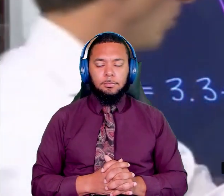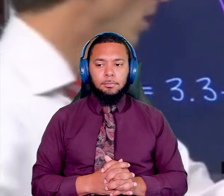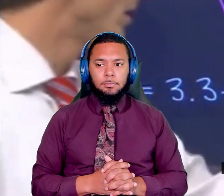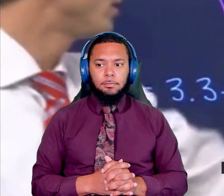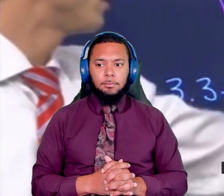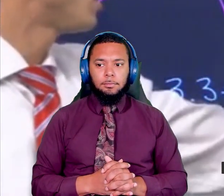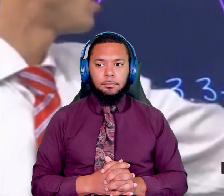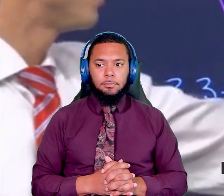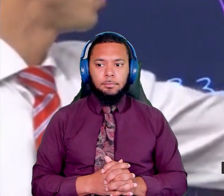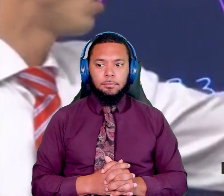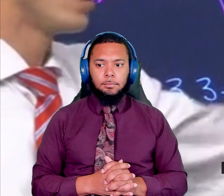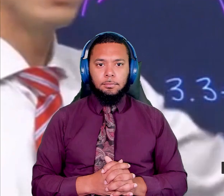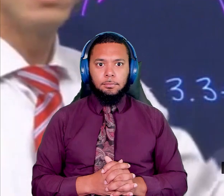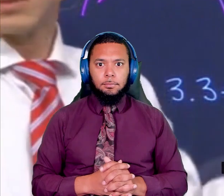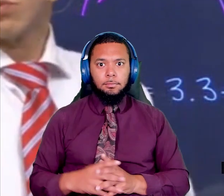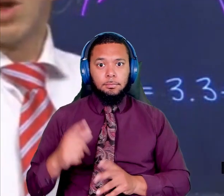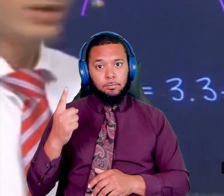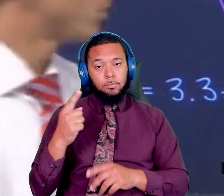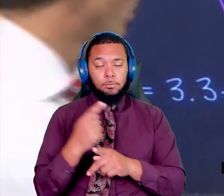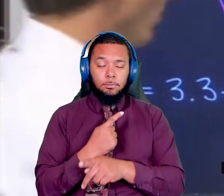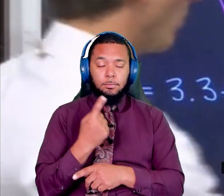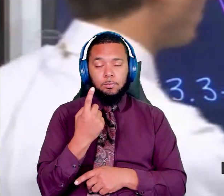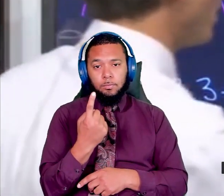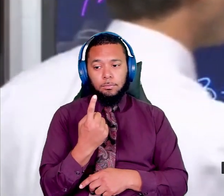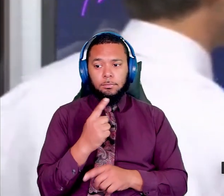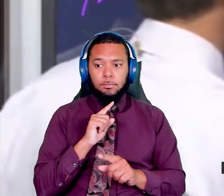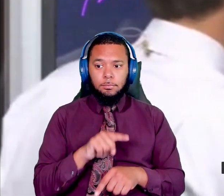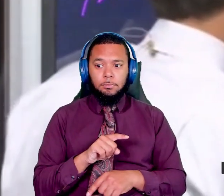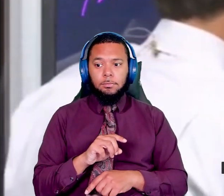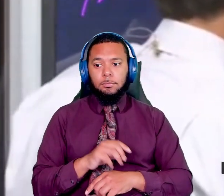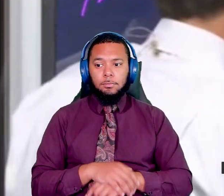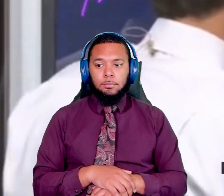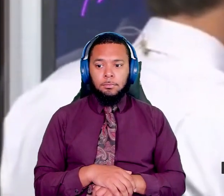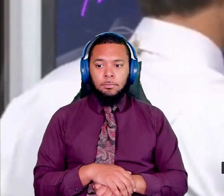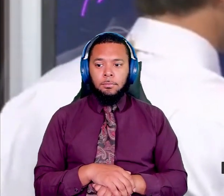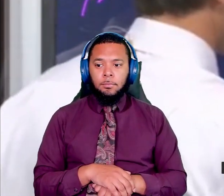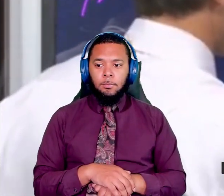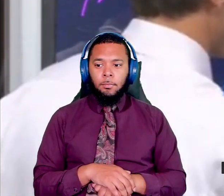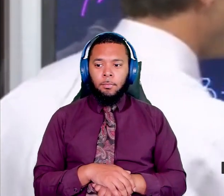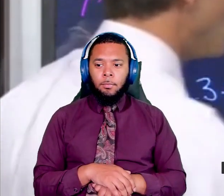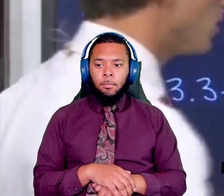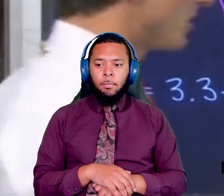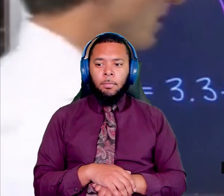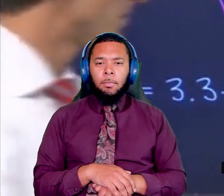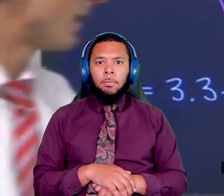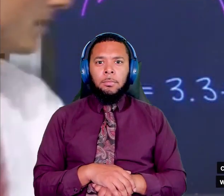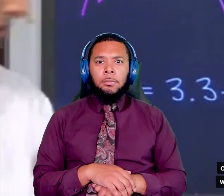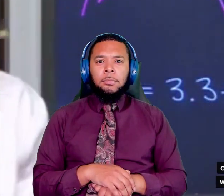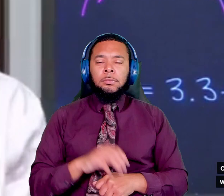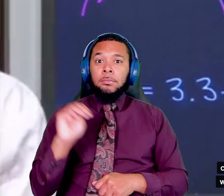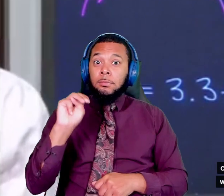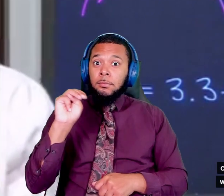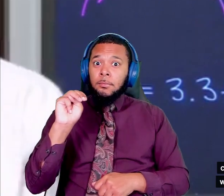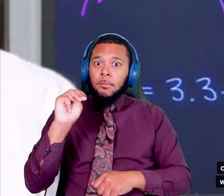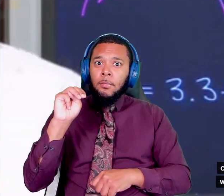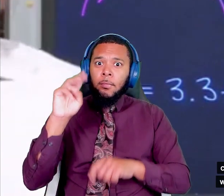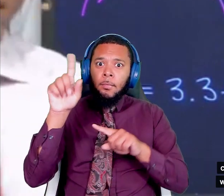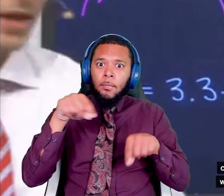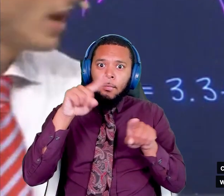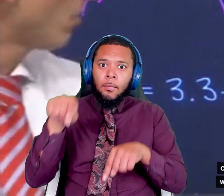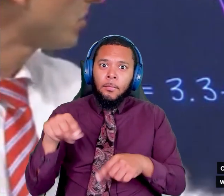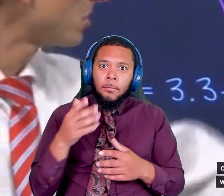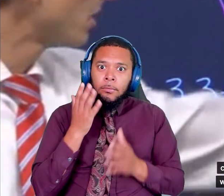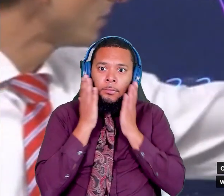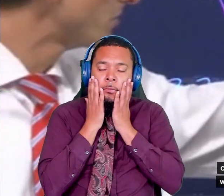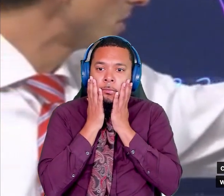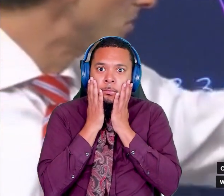And 1 times 1 is 1, so we have 1 meter. The meters end up canceling out.